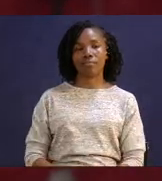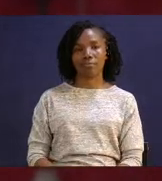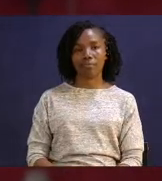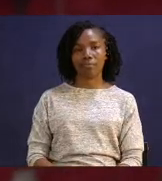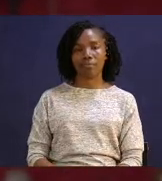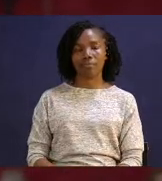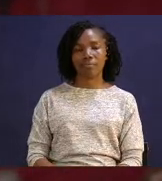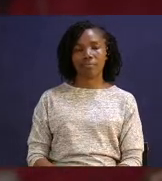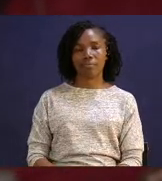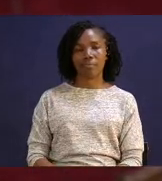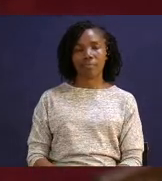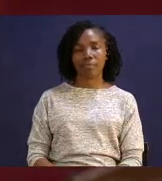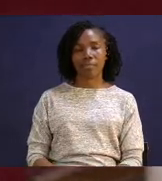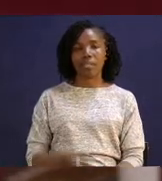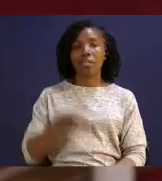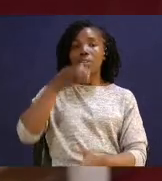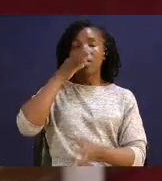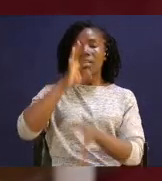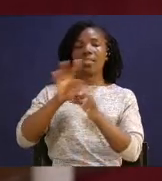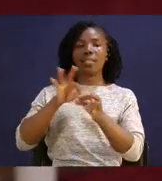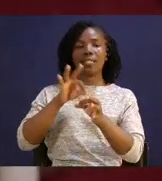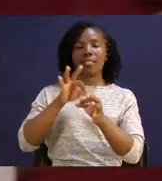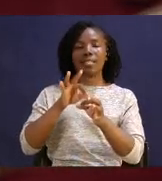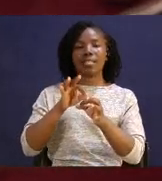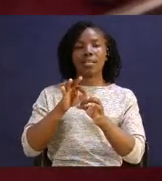So take the tea and don't take the cup away.